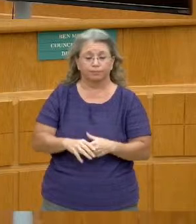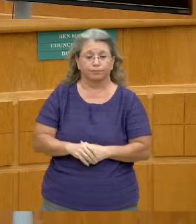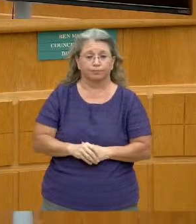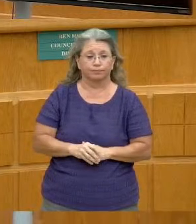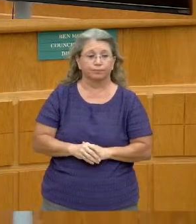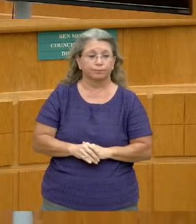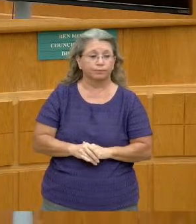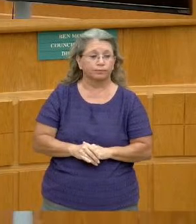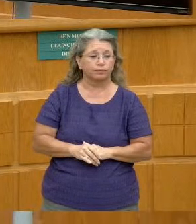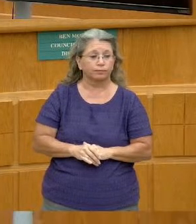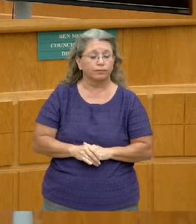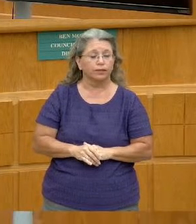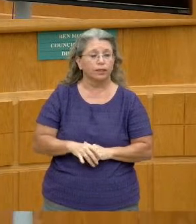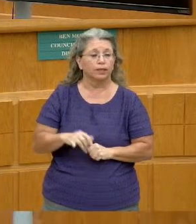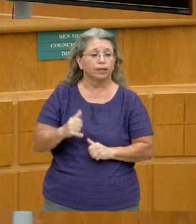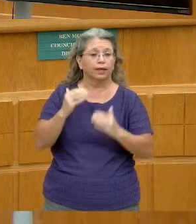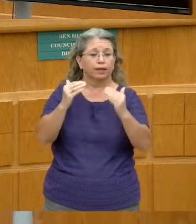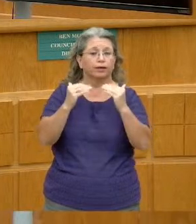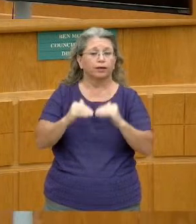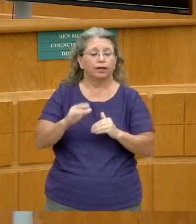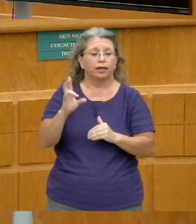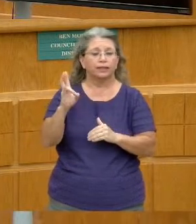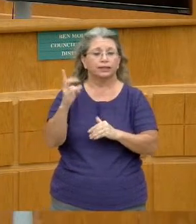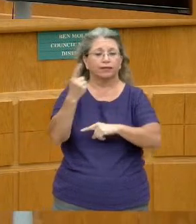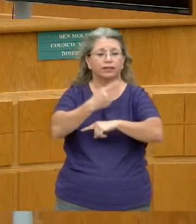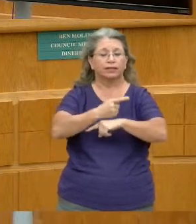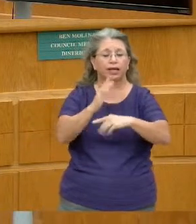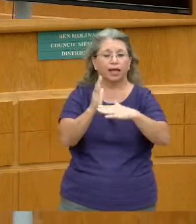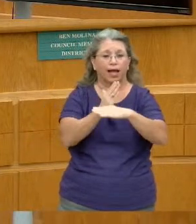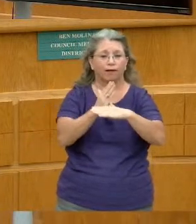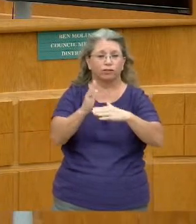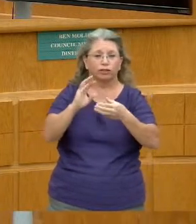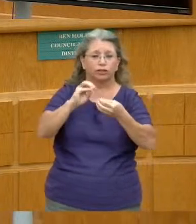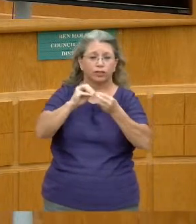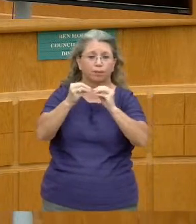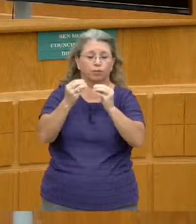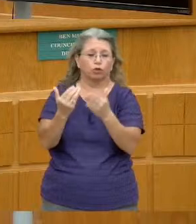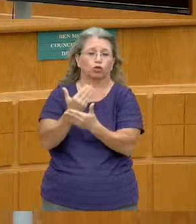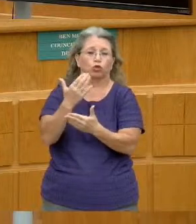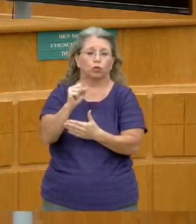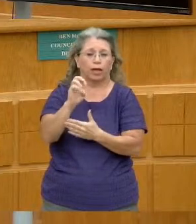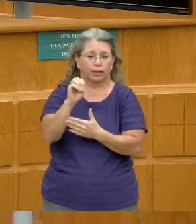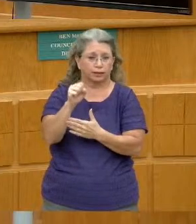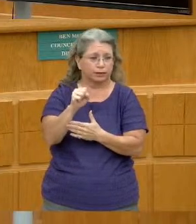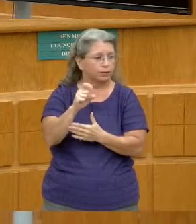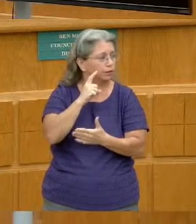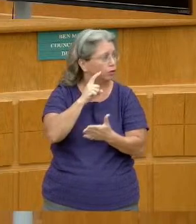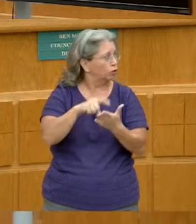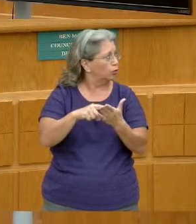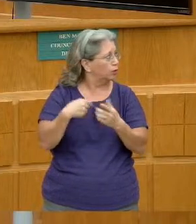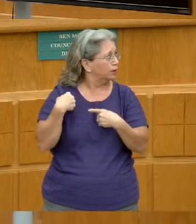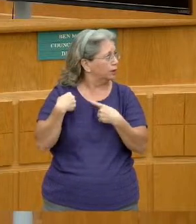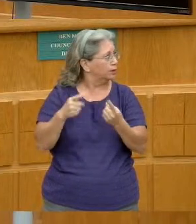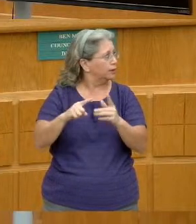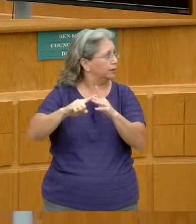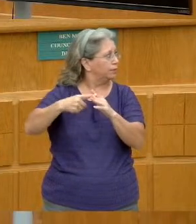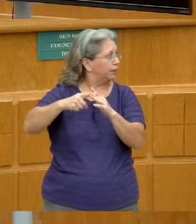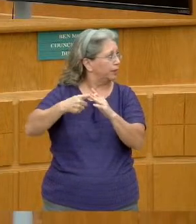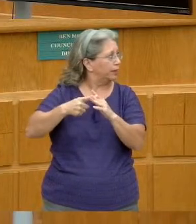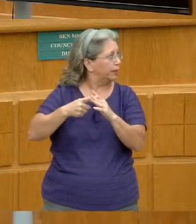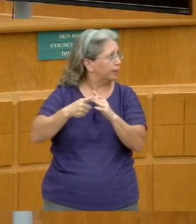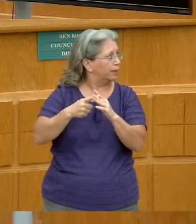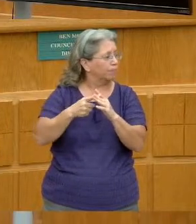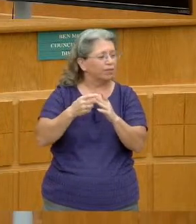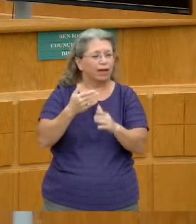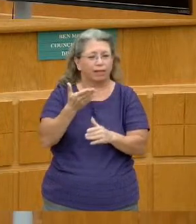And then let's look at the 7-day average for cases. And so you can see since the beginning, the blue bars are kind of hidden under